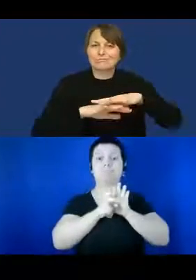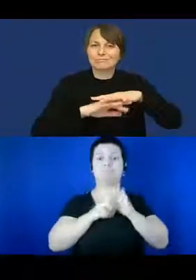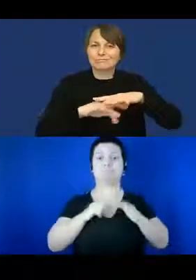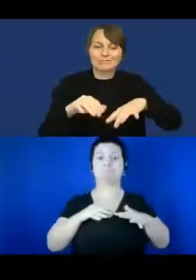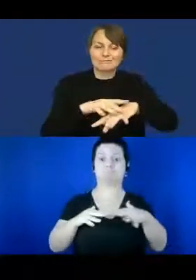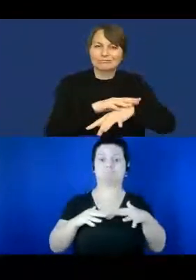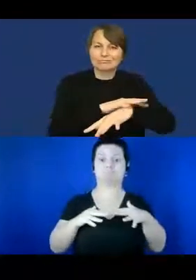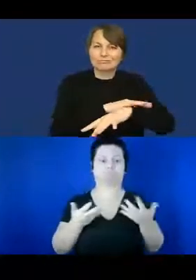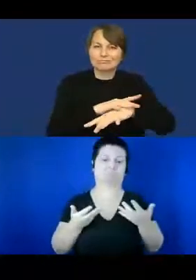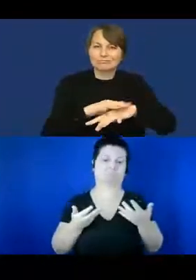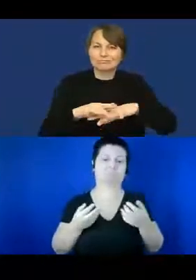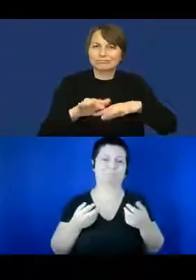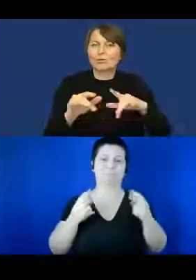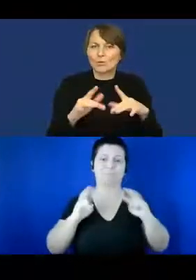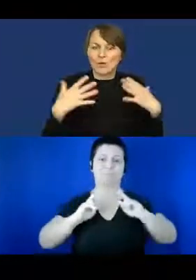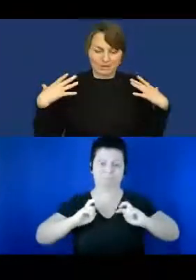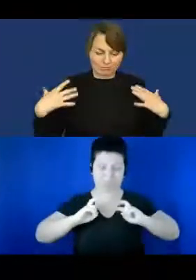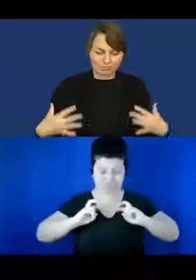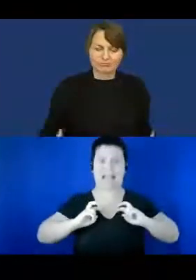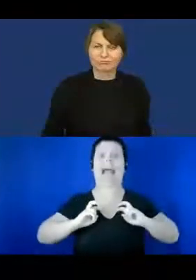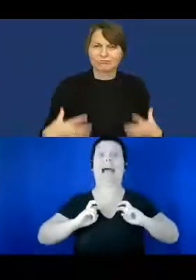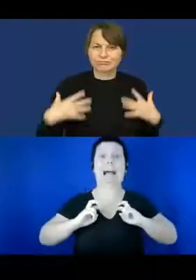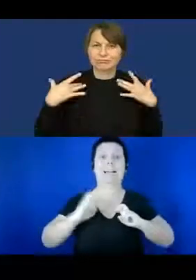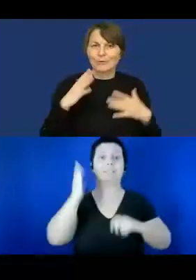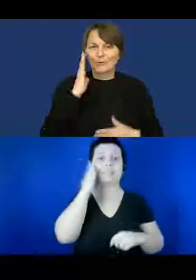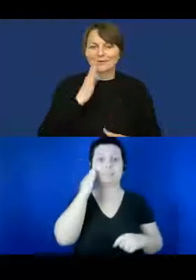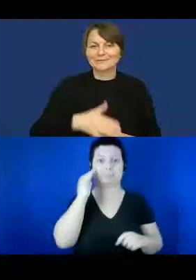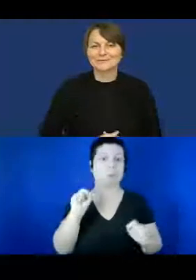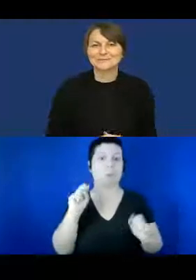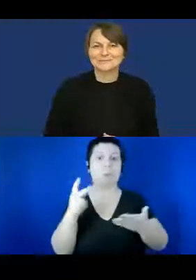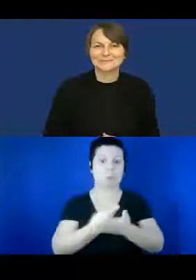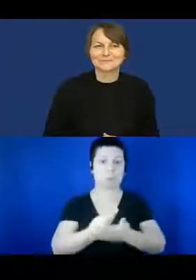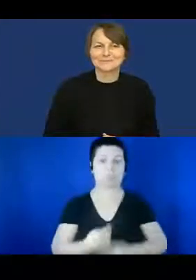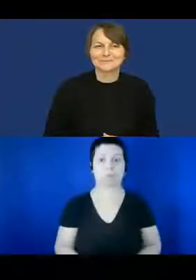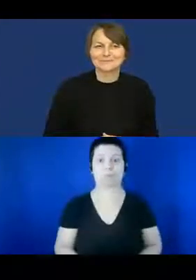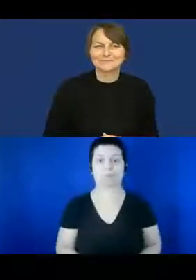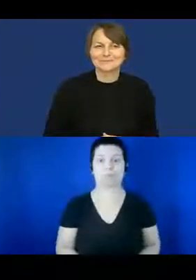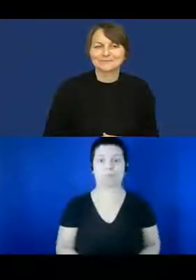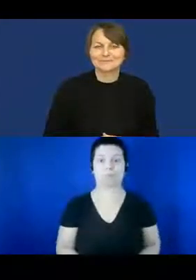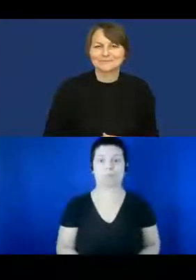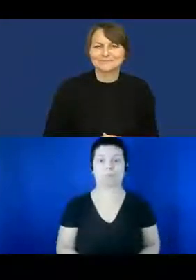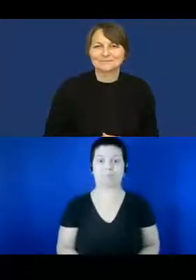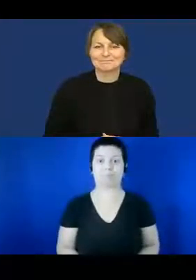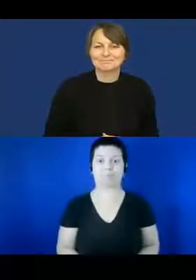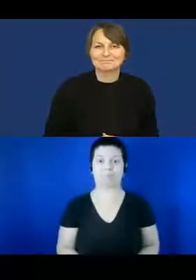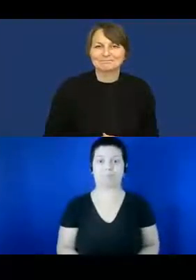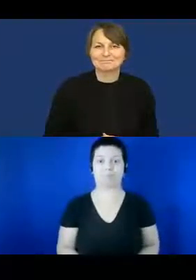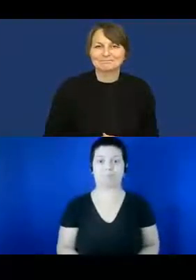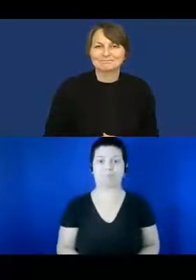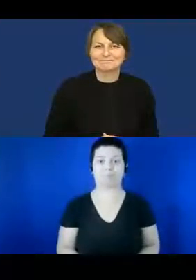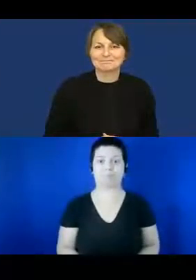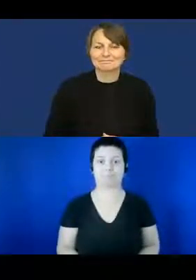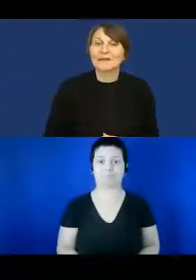signal to be sent to the vibration notice. Now, it's important that this is driven by the